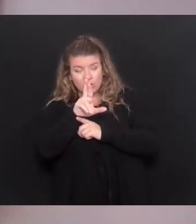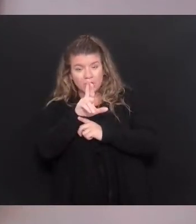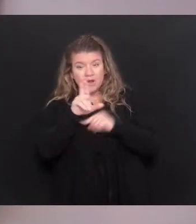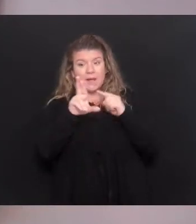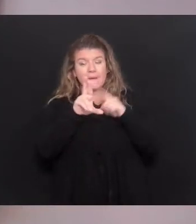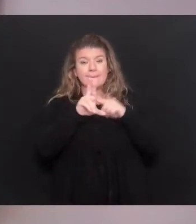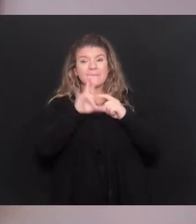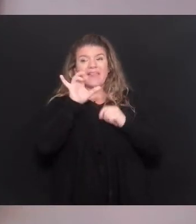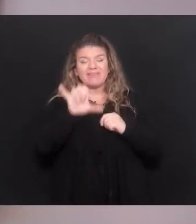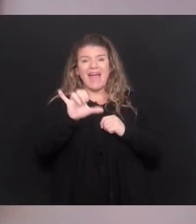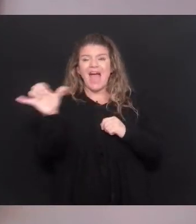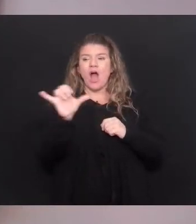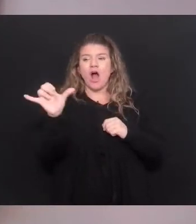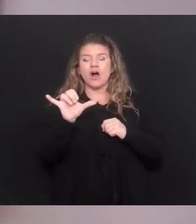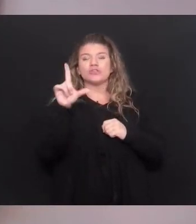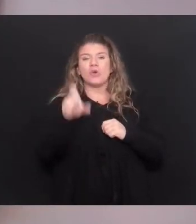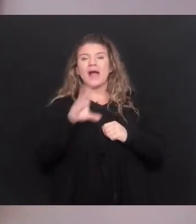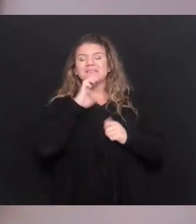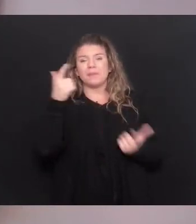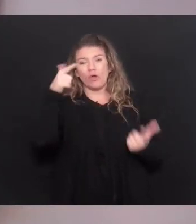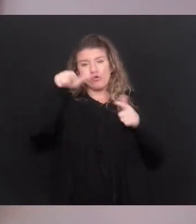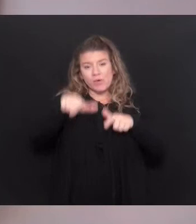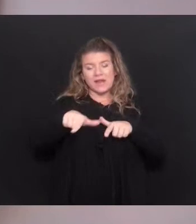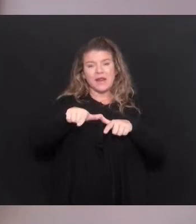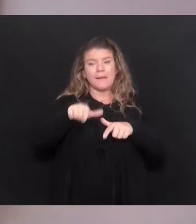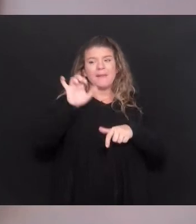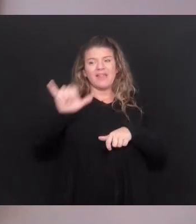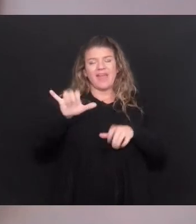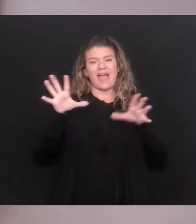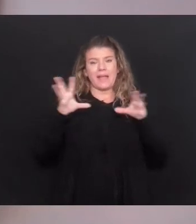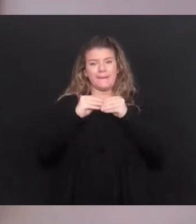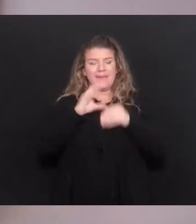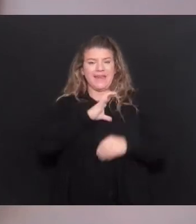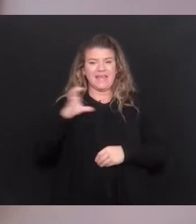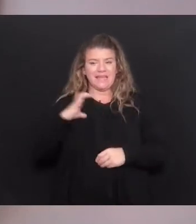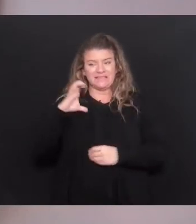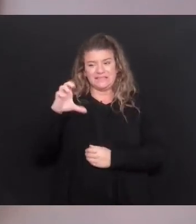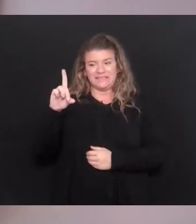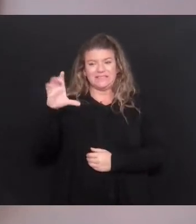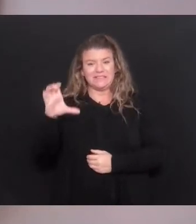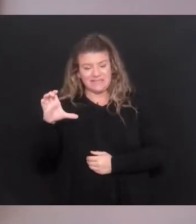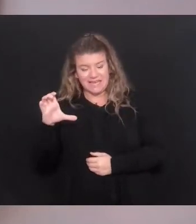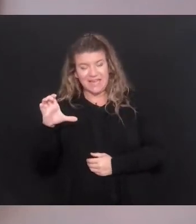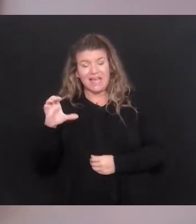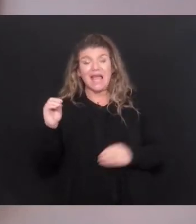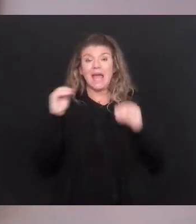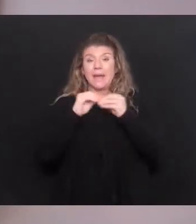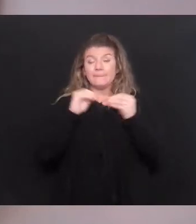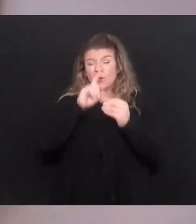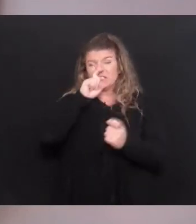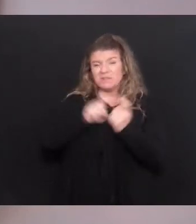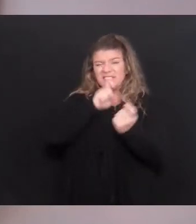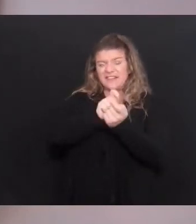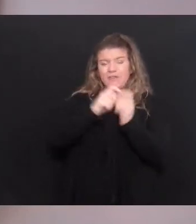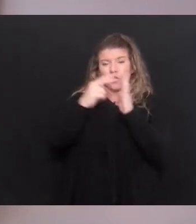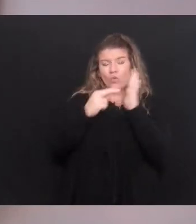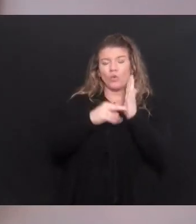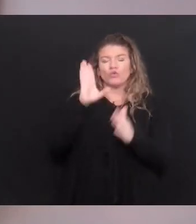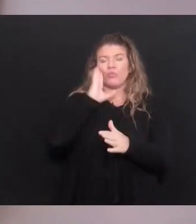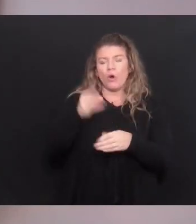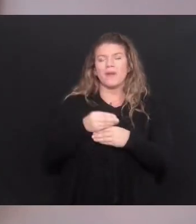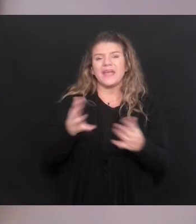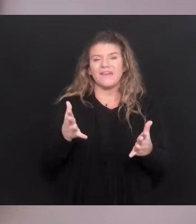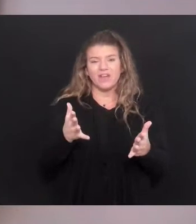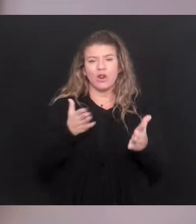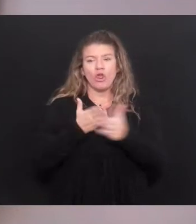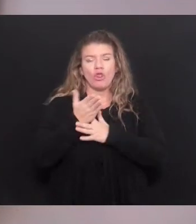needs to be also agreed upon by this advisory committee from the CDC, and more specific guidance will be given via